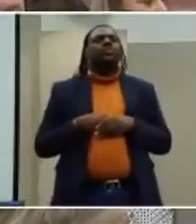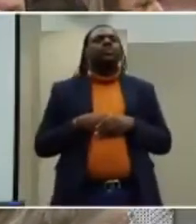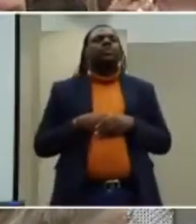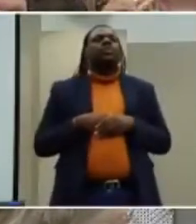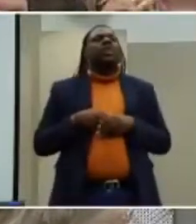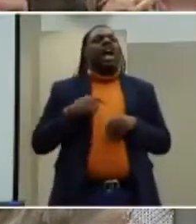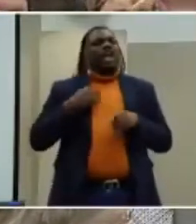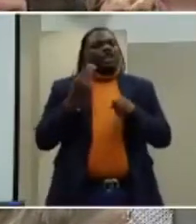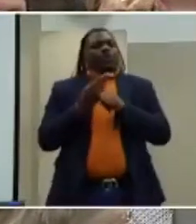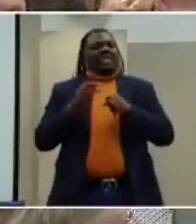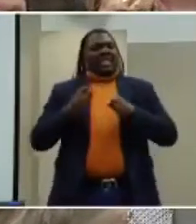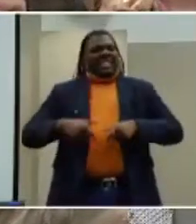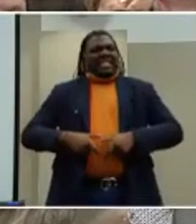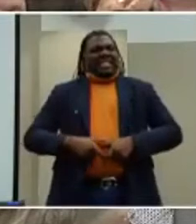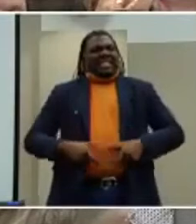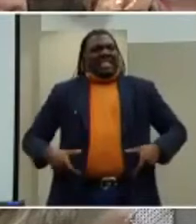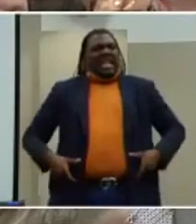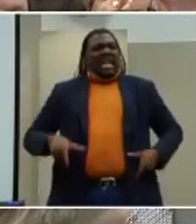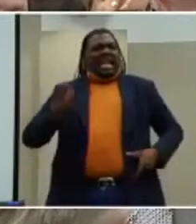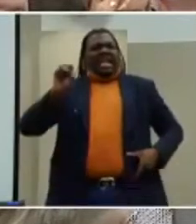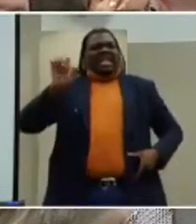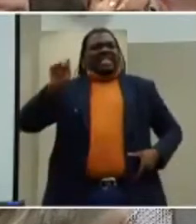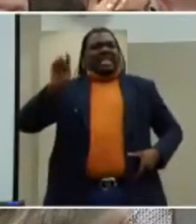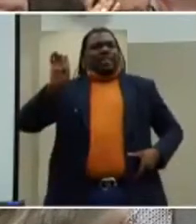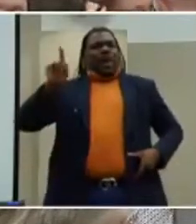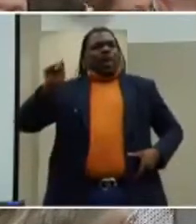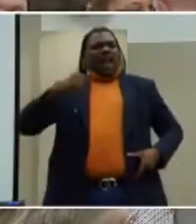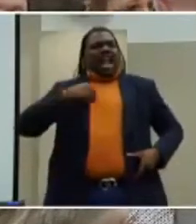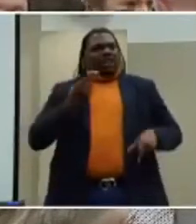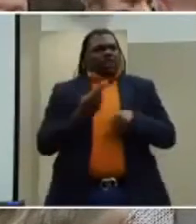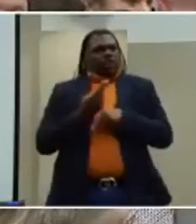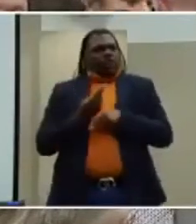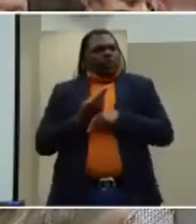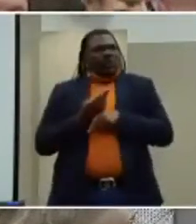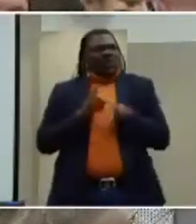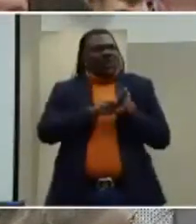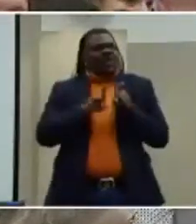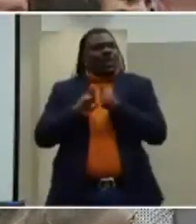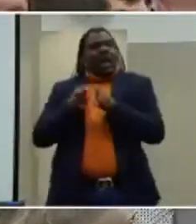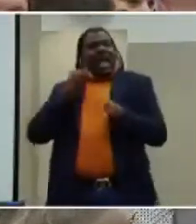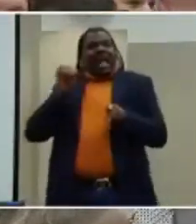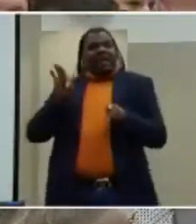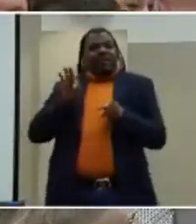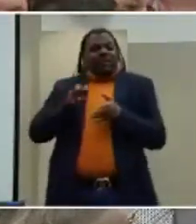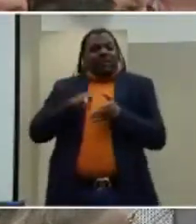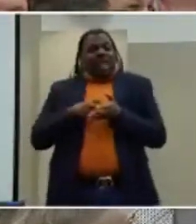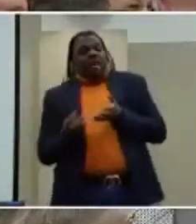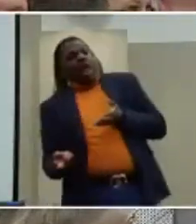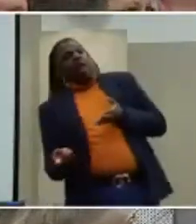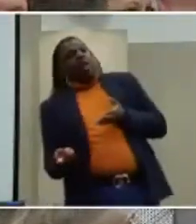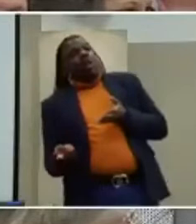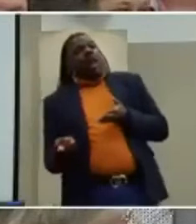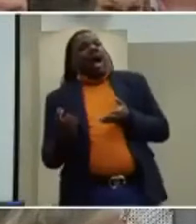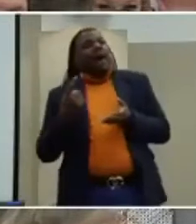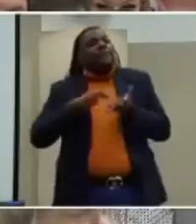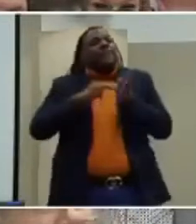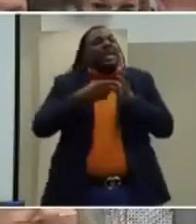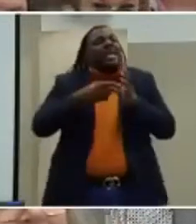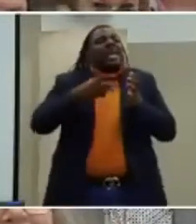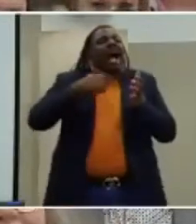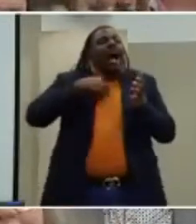seat belt to use the wheelchair. And so if I fell in the water, I would end up at the bottom of the fucking